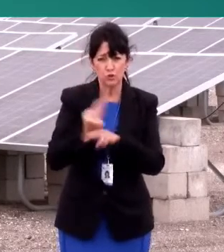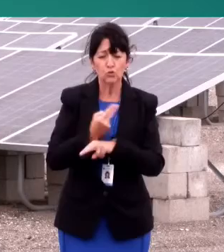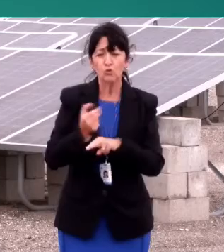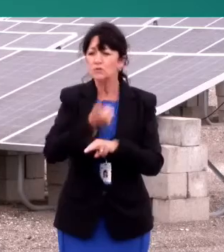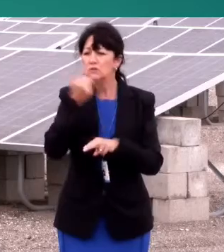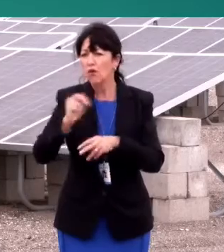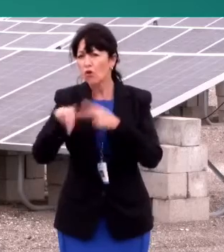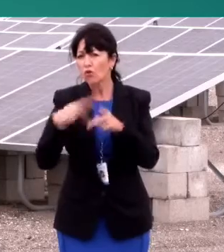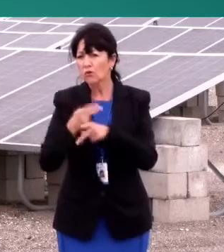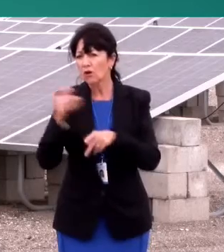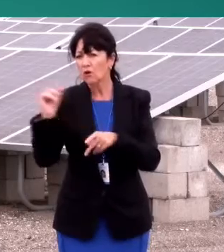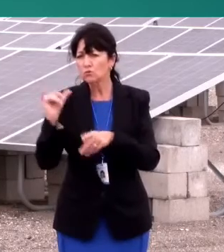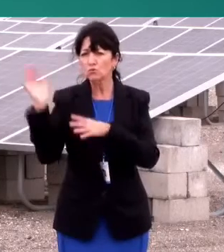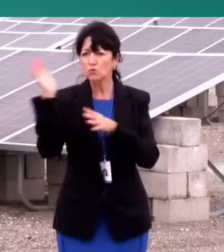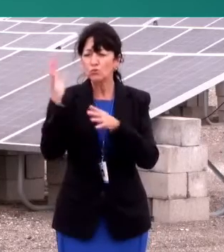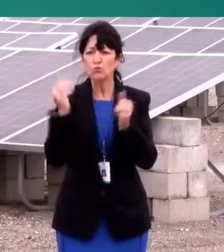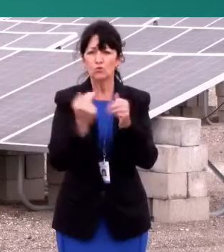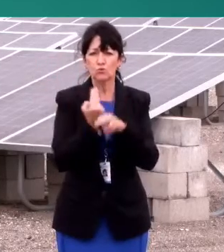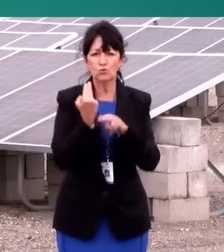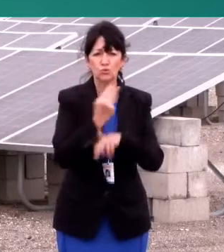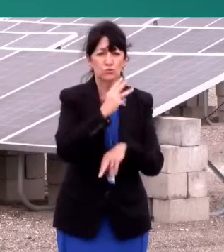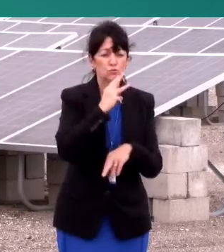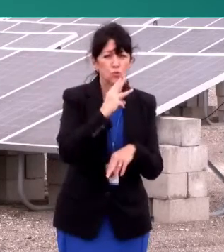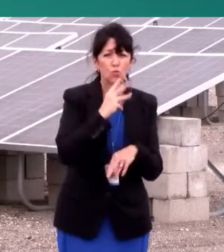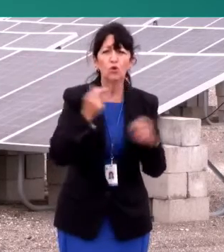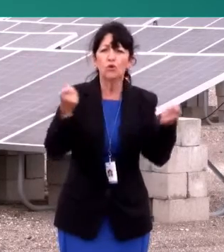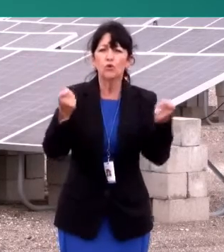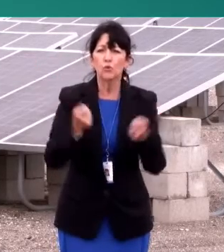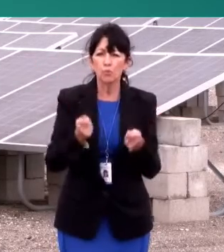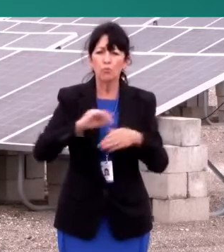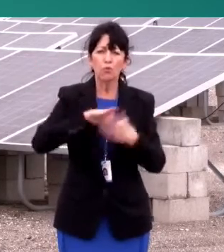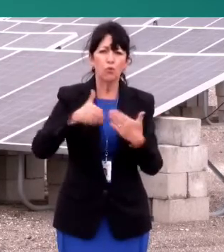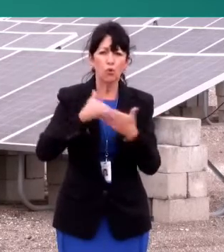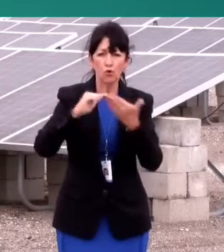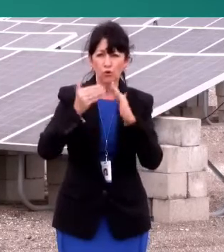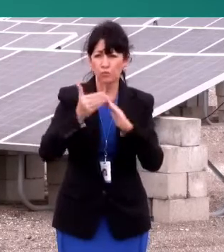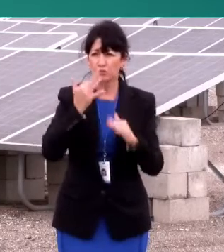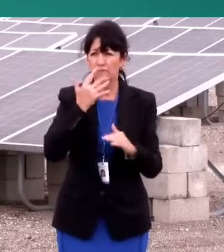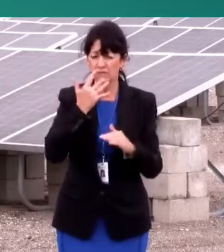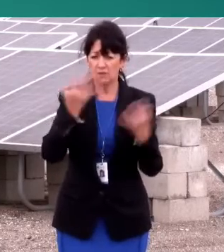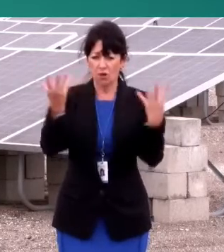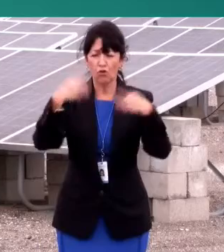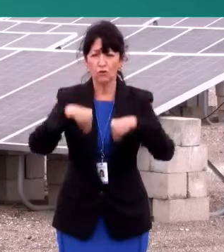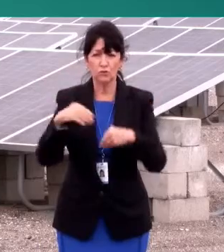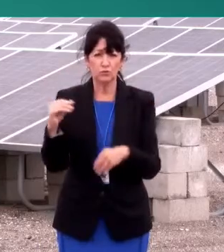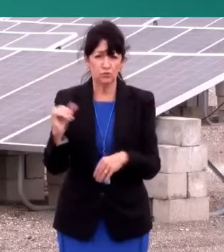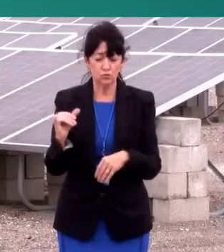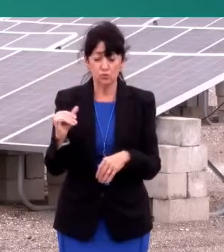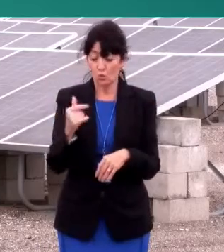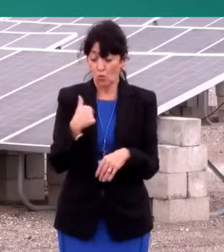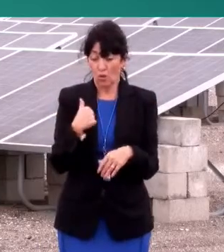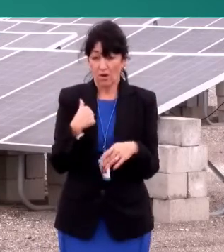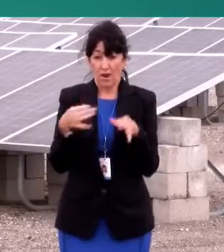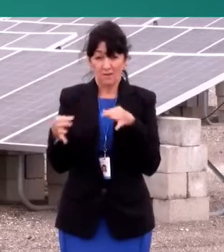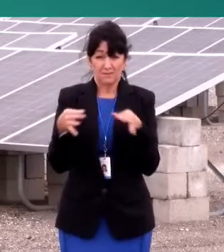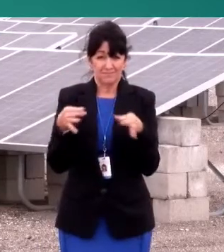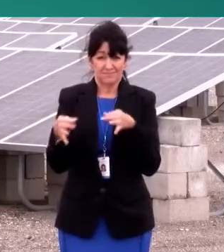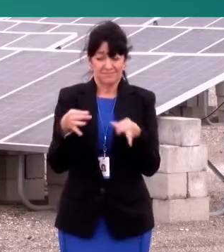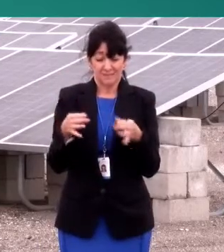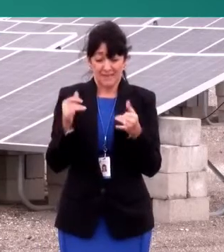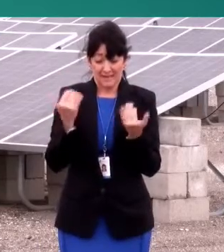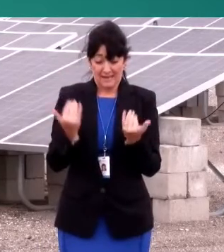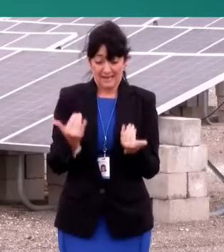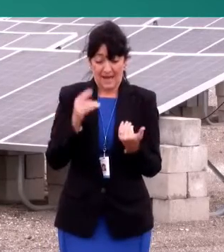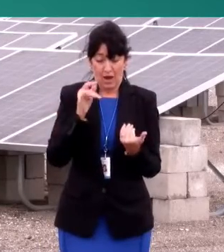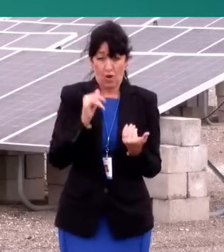to low-income and communities of color. So these are the people. When I talk about the community solar stakeholders group now transitioning to the